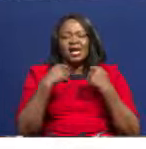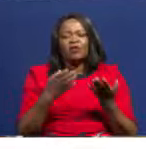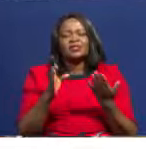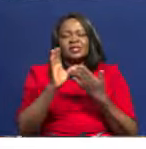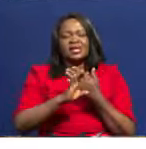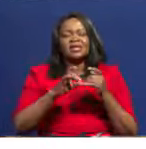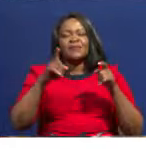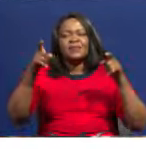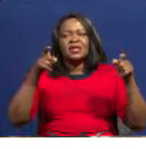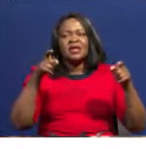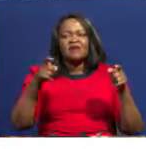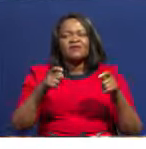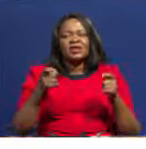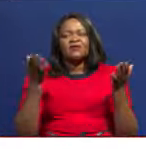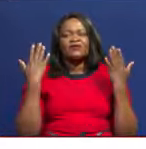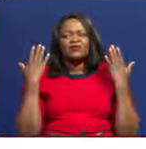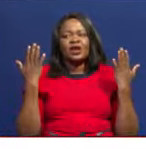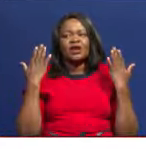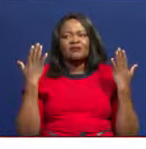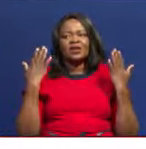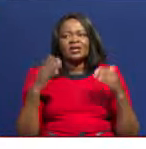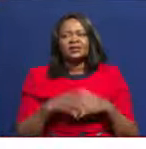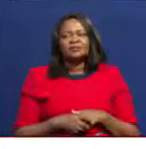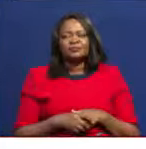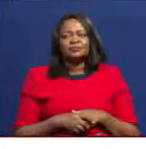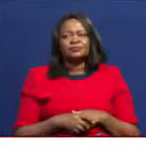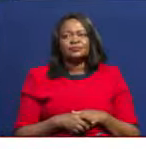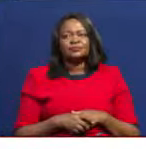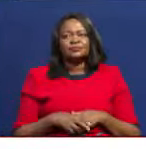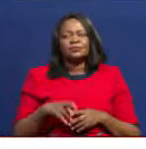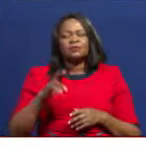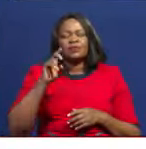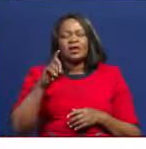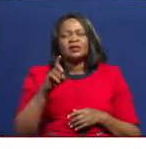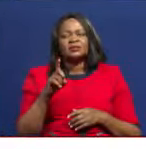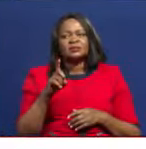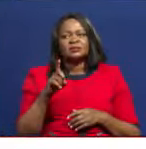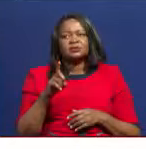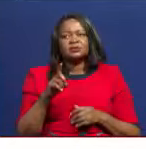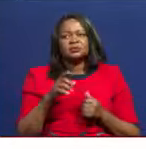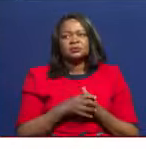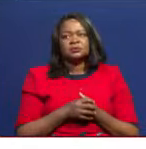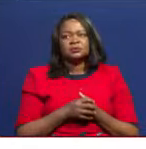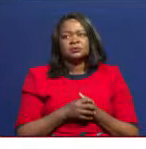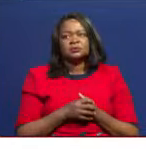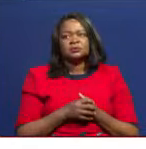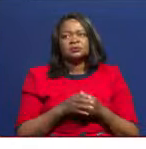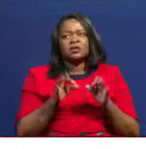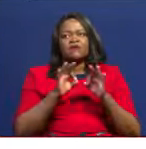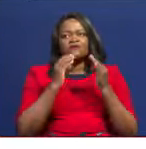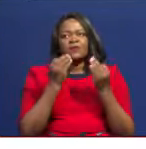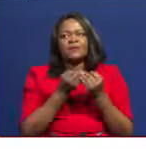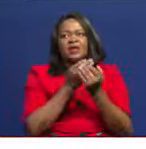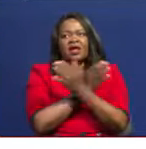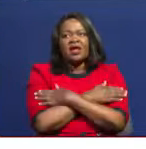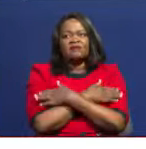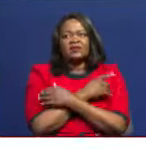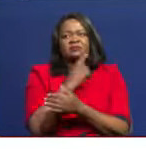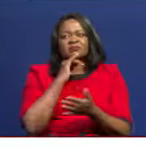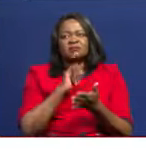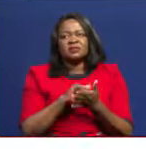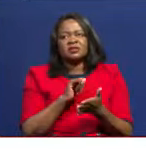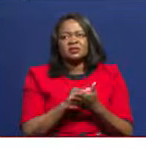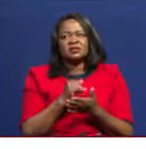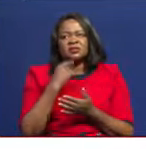is governed forever. As Rex Masai is laid to rest, his family and friends are saying that they will